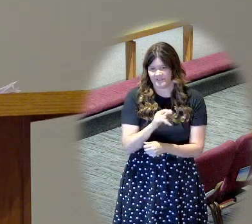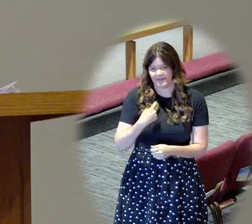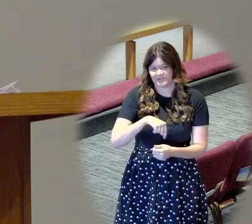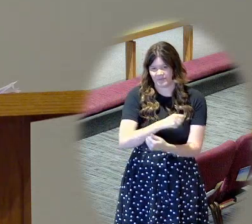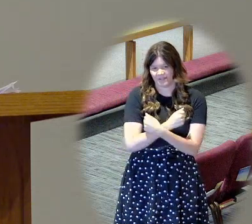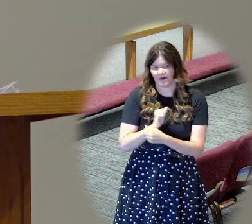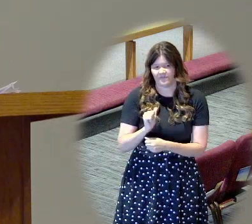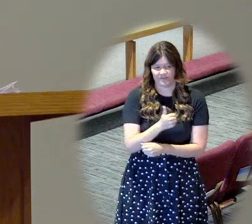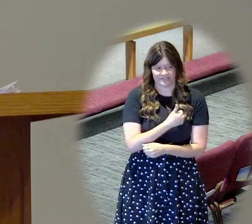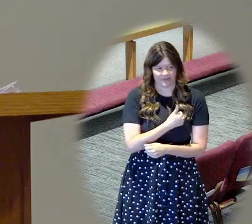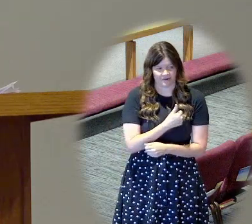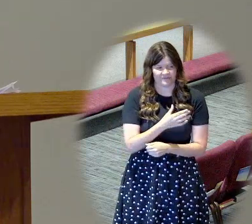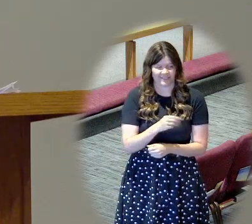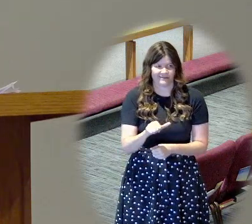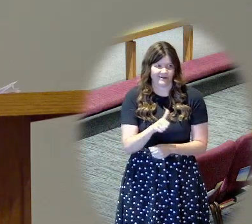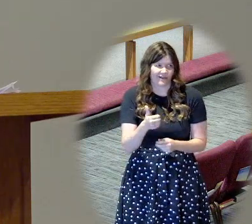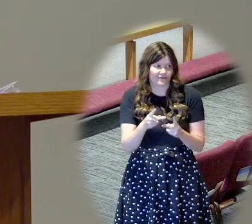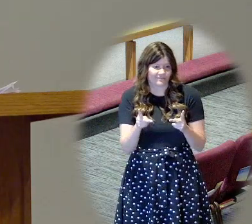And in other places,